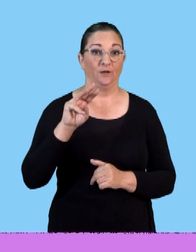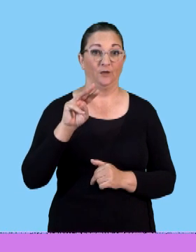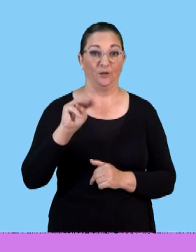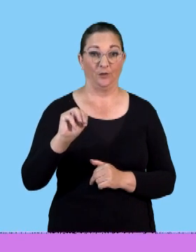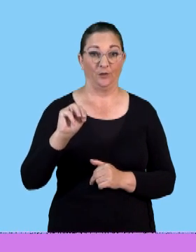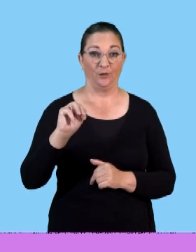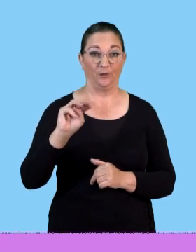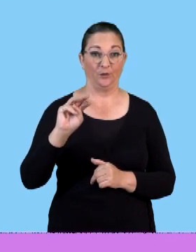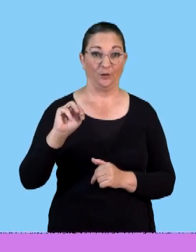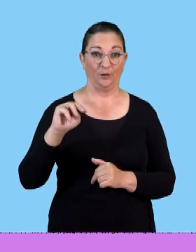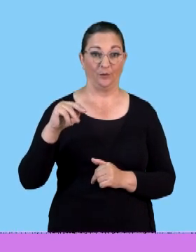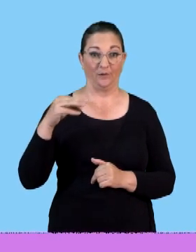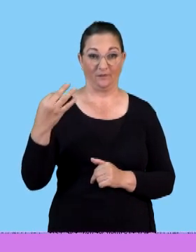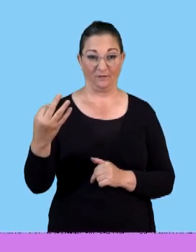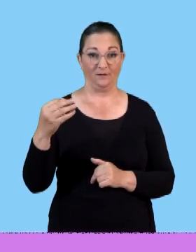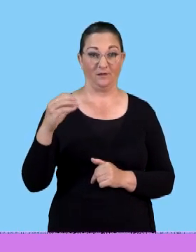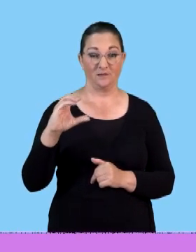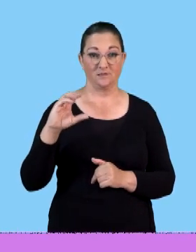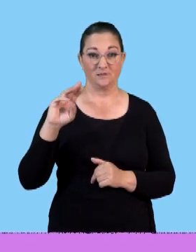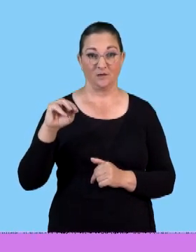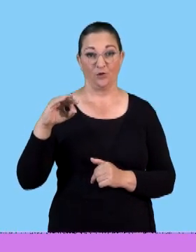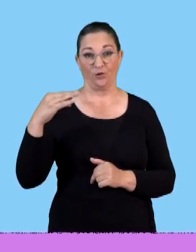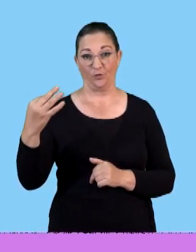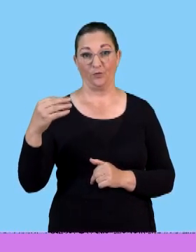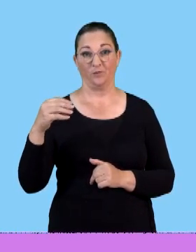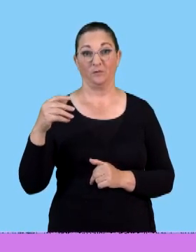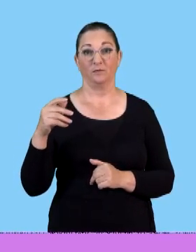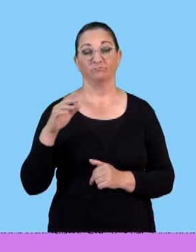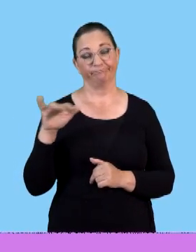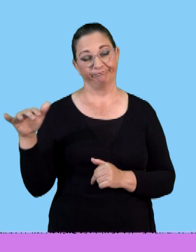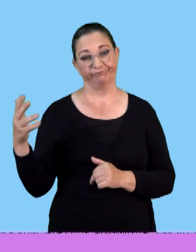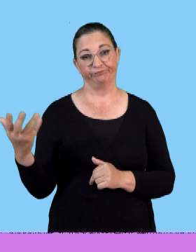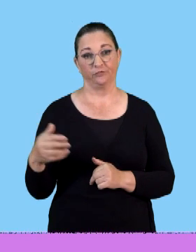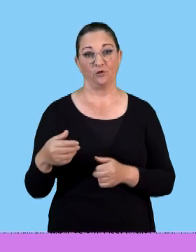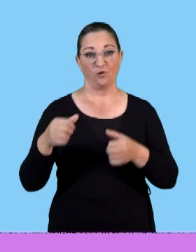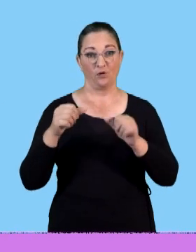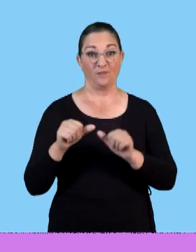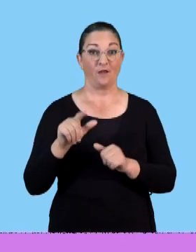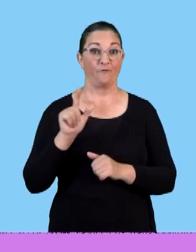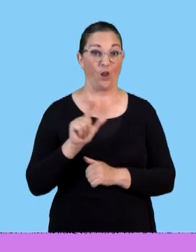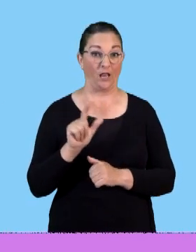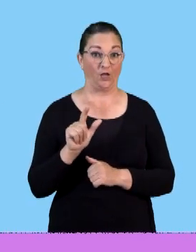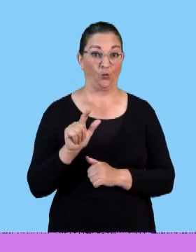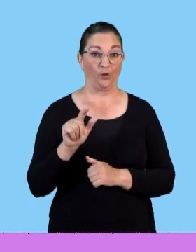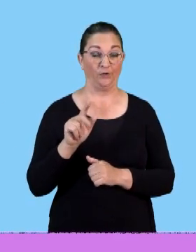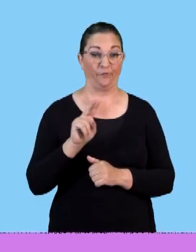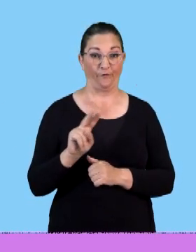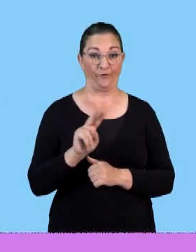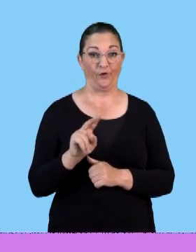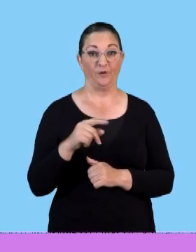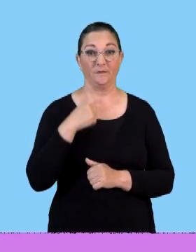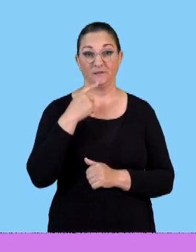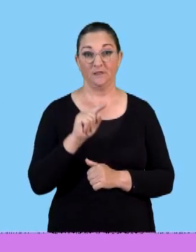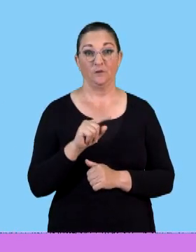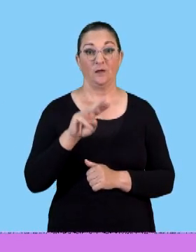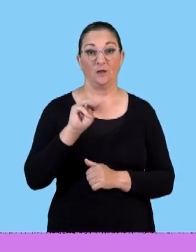cubic millimeters, cubic centimeters, cubic kilometers, etc. And then volume or units of liquid volume is